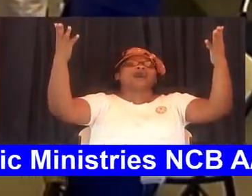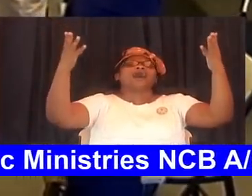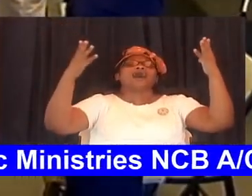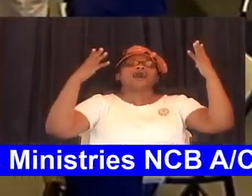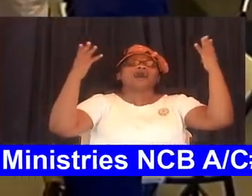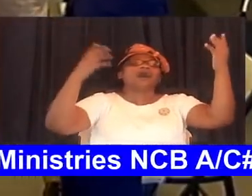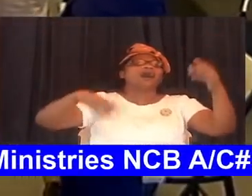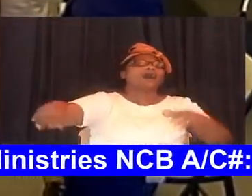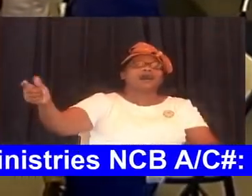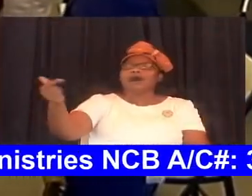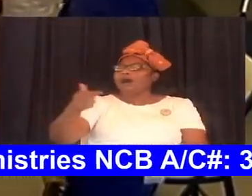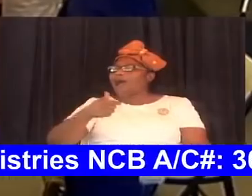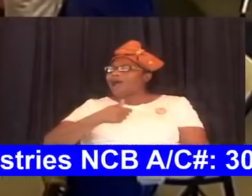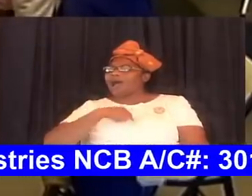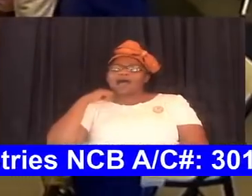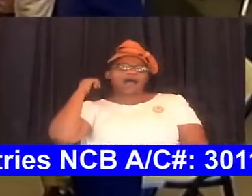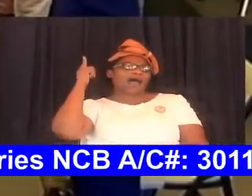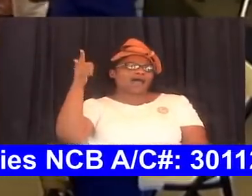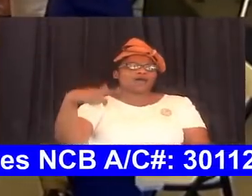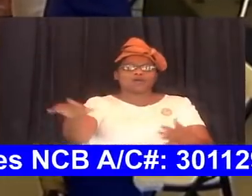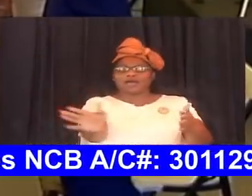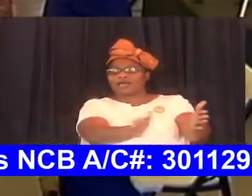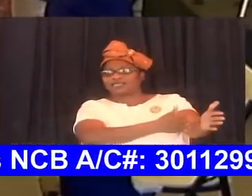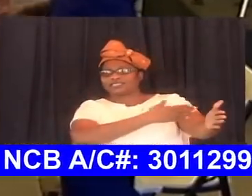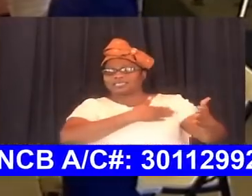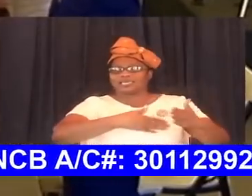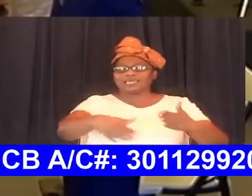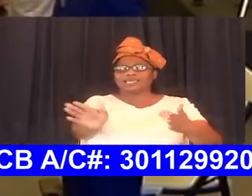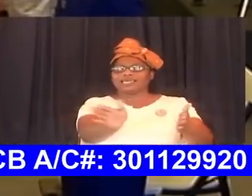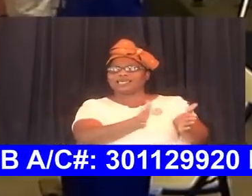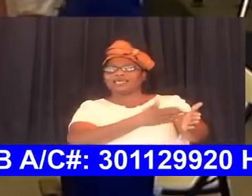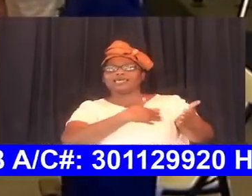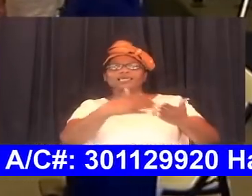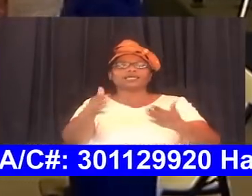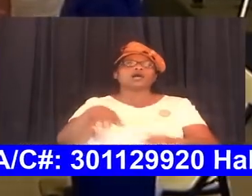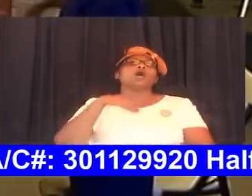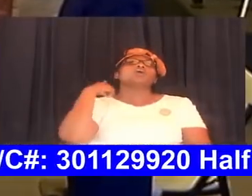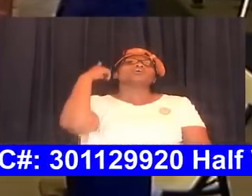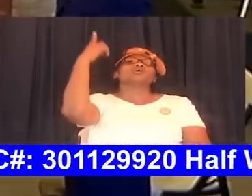Hallelujah. Say, I will sing. I will sing. You are great.